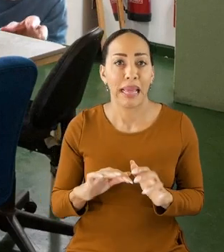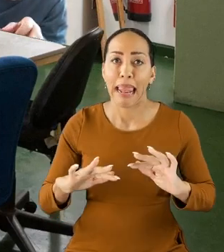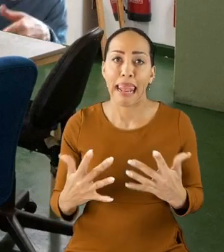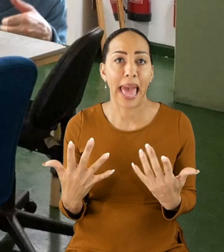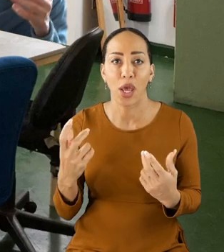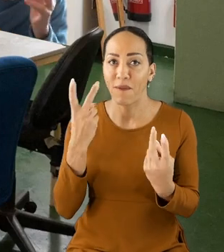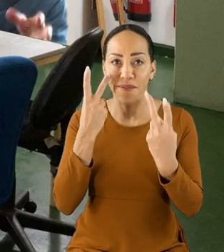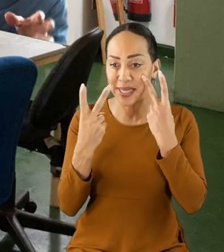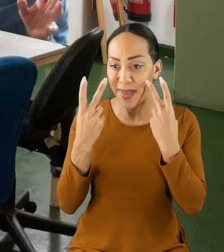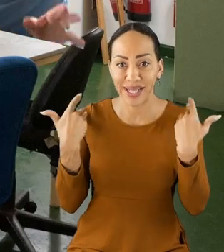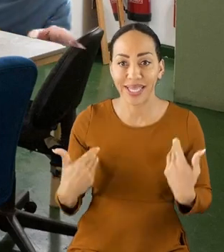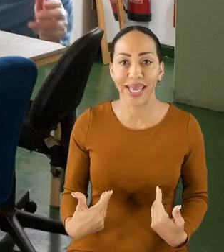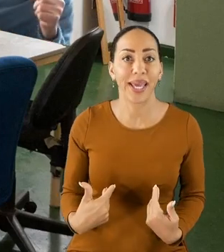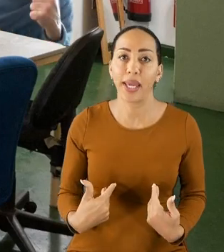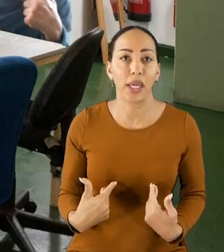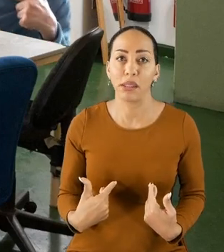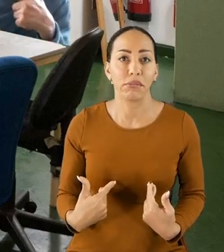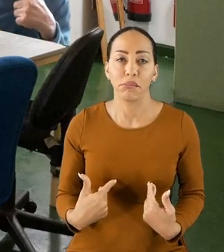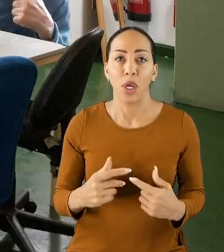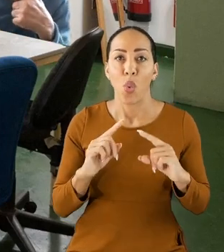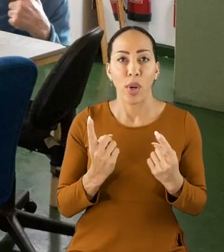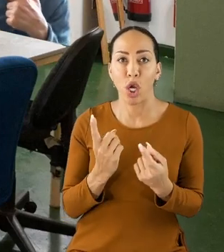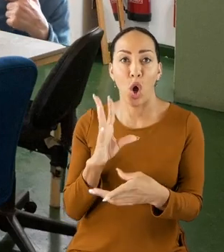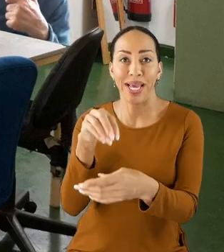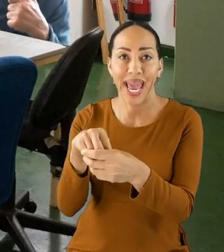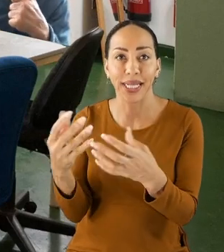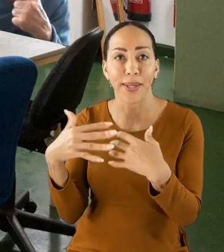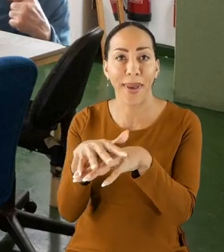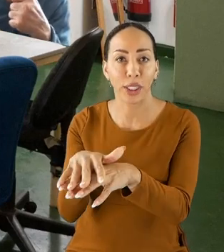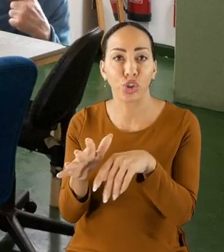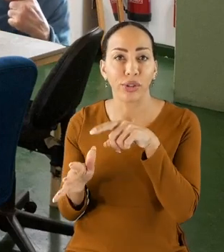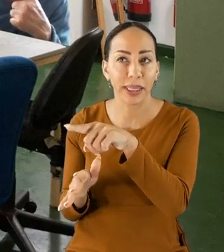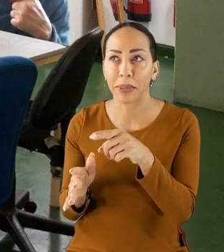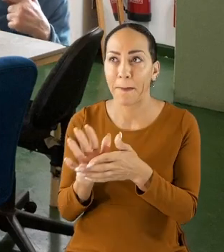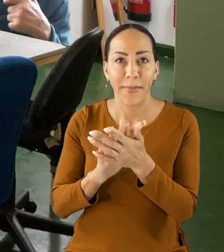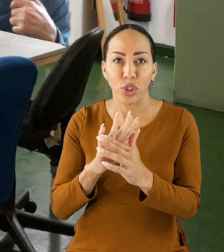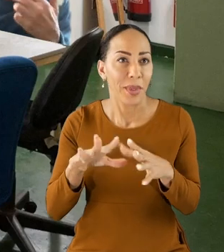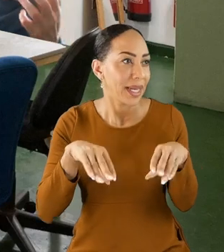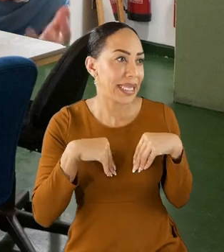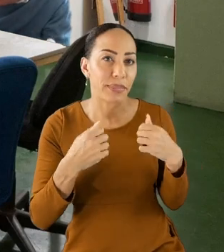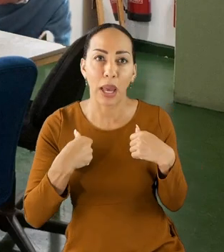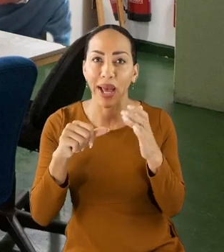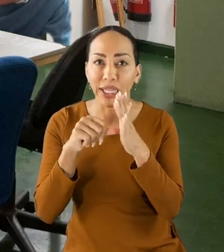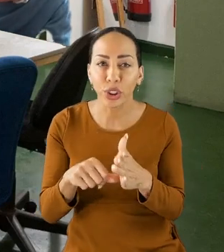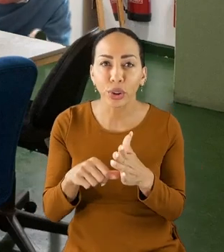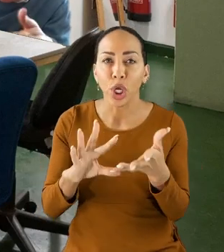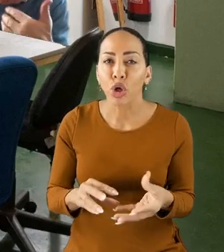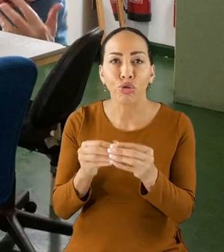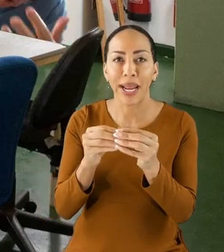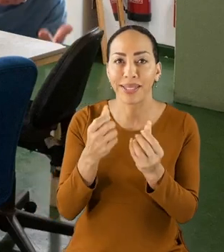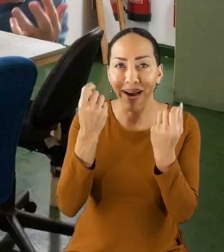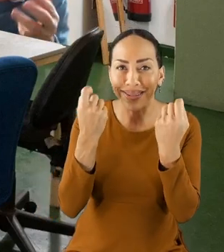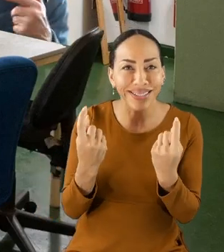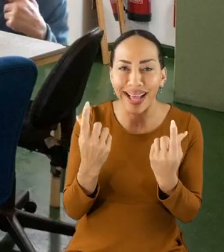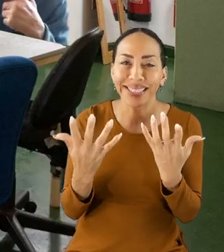of our visibility, lack of us getting there into the mainstream so that our issues are taken up and creating understanding.